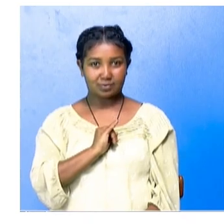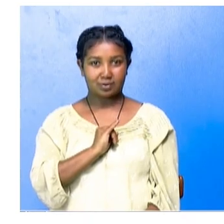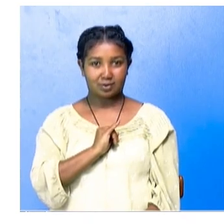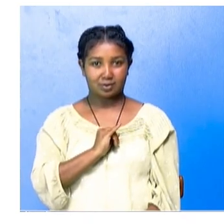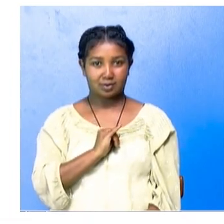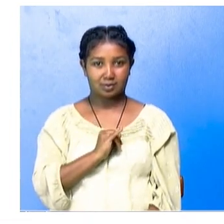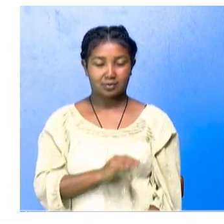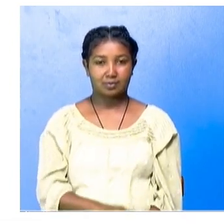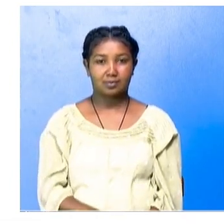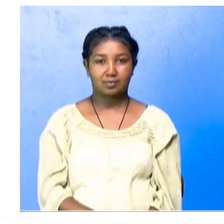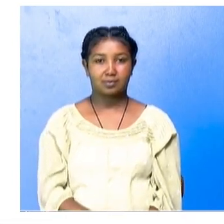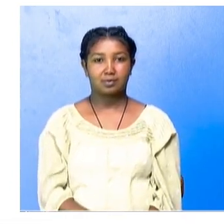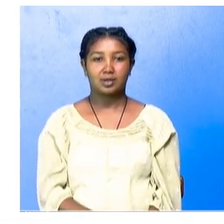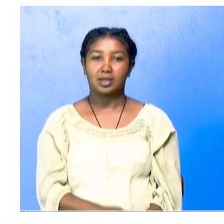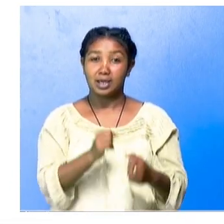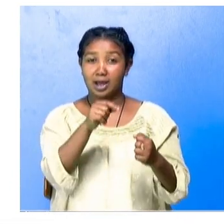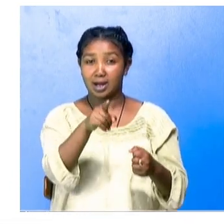use your